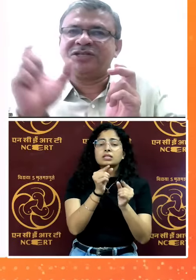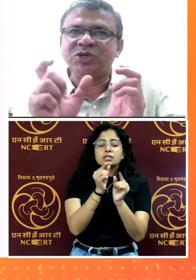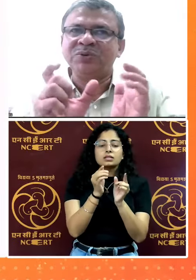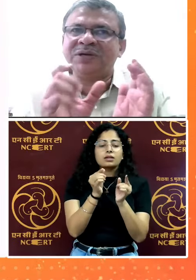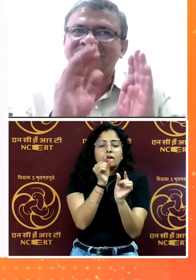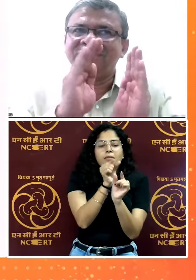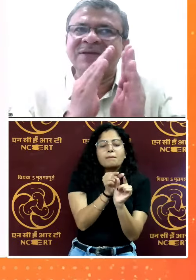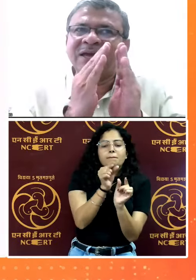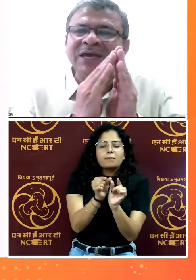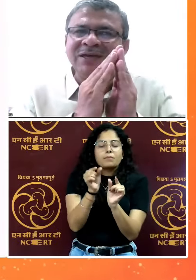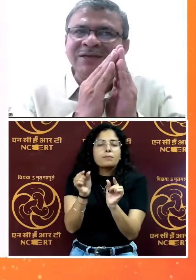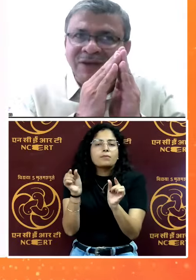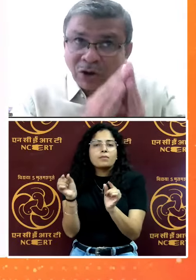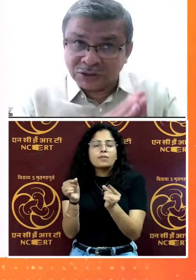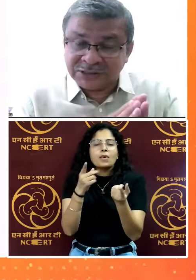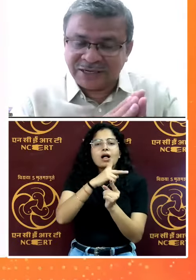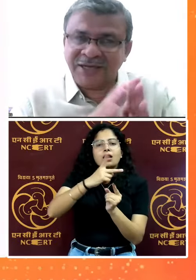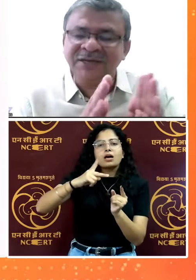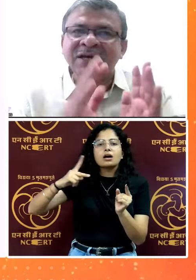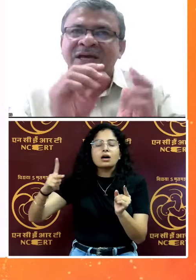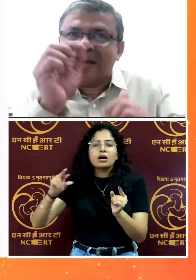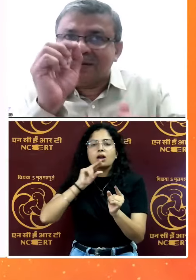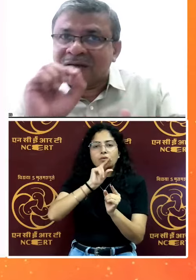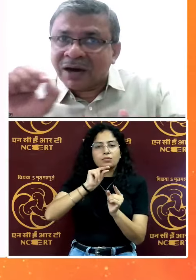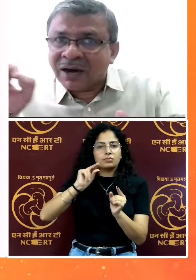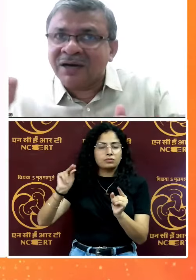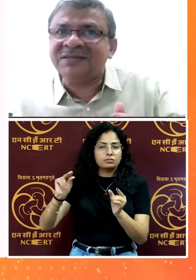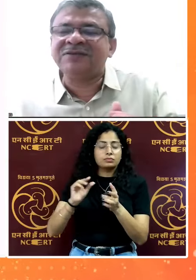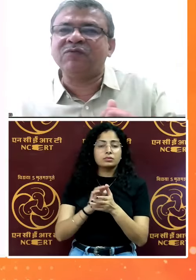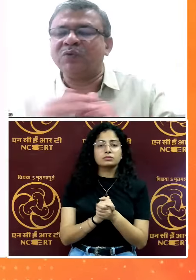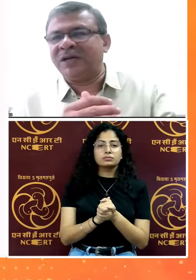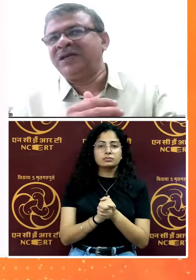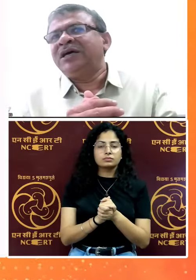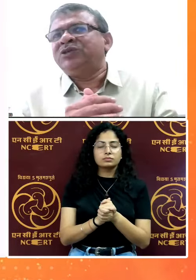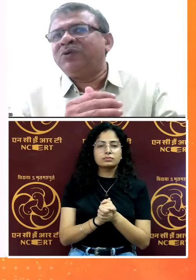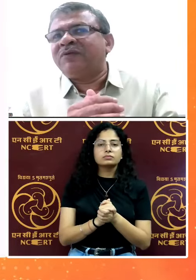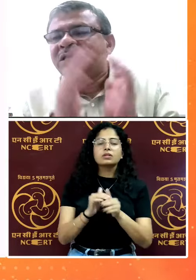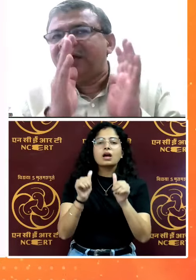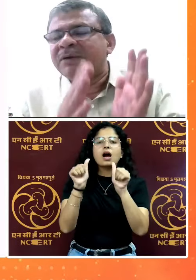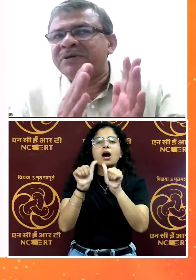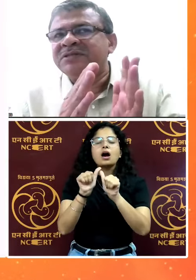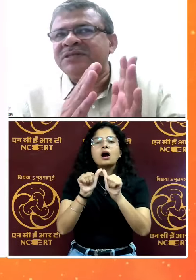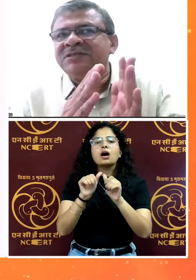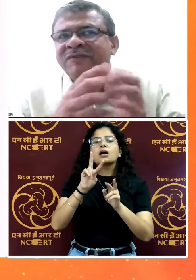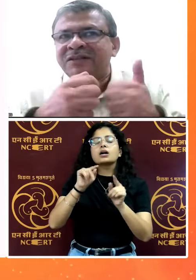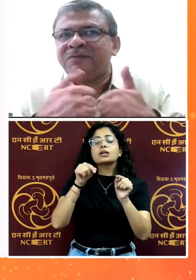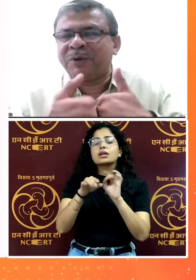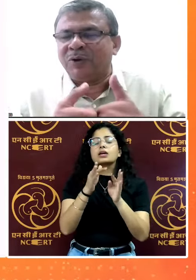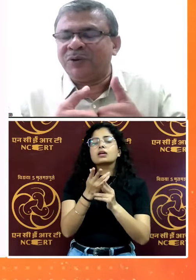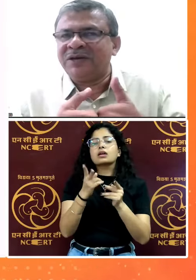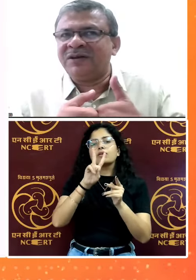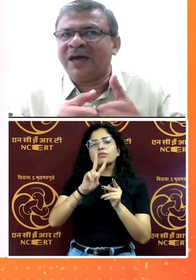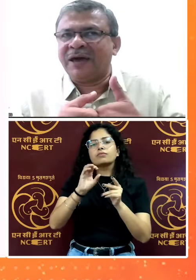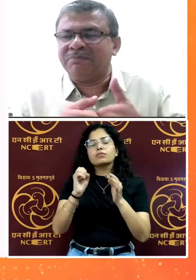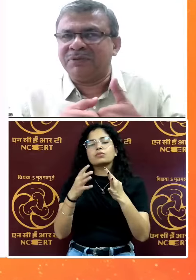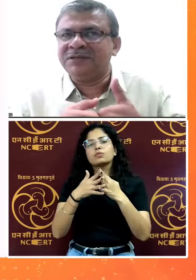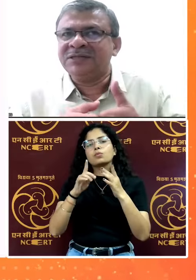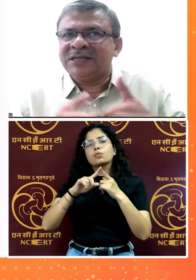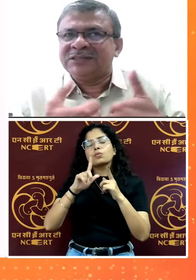of cashew is a consonant and the a is a vowel. So what happens is when this